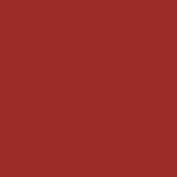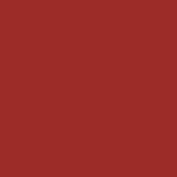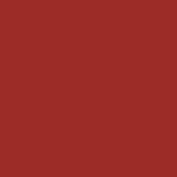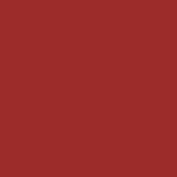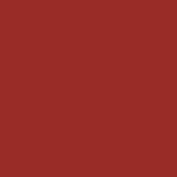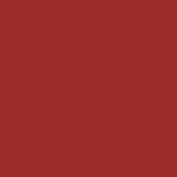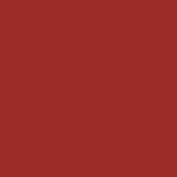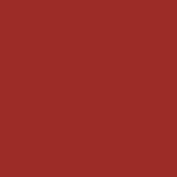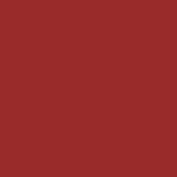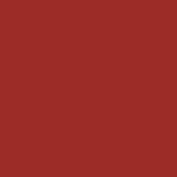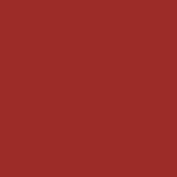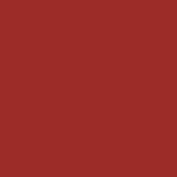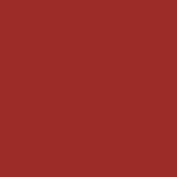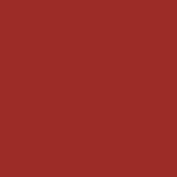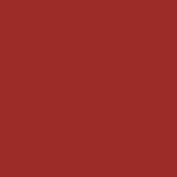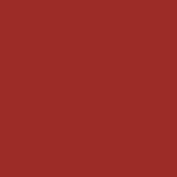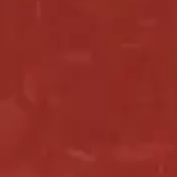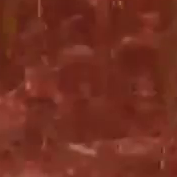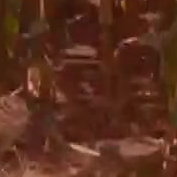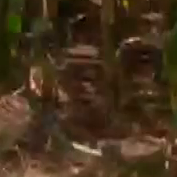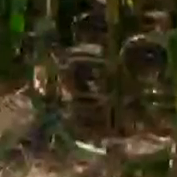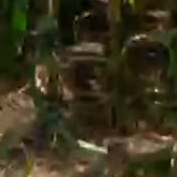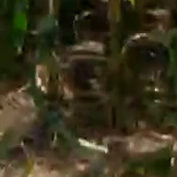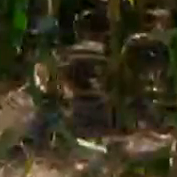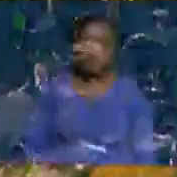Bank branch to apply.